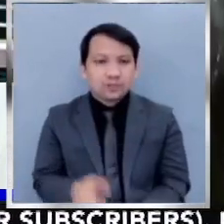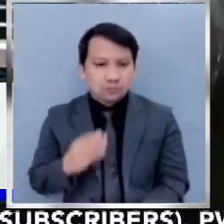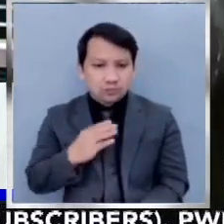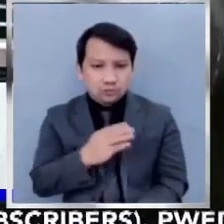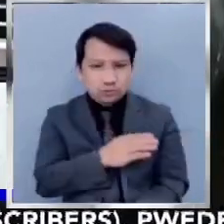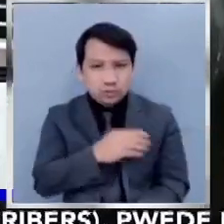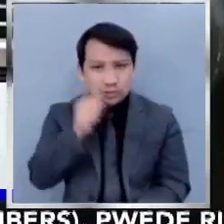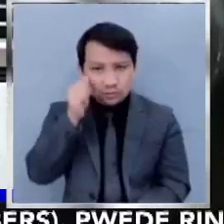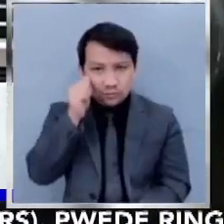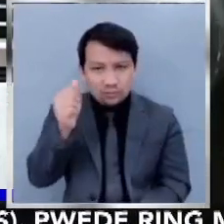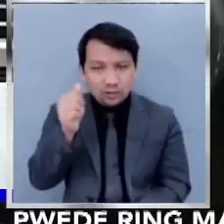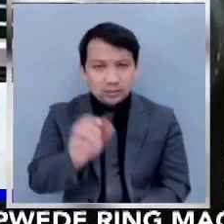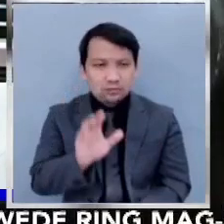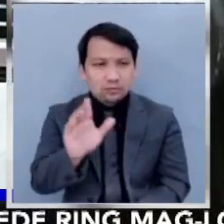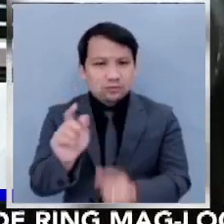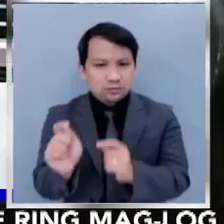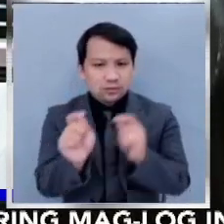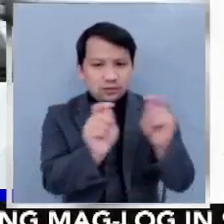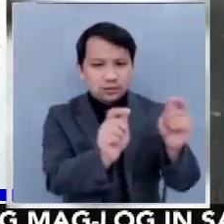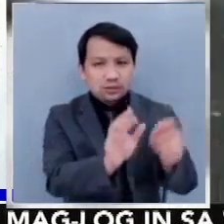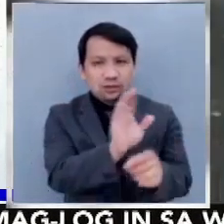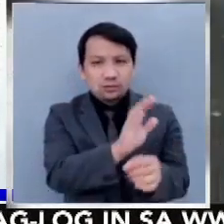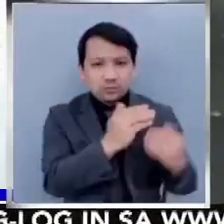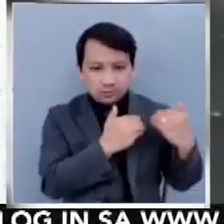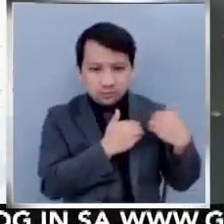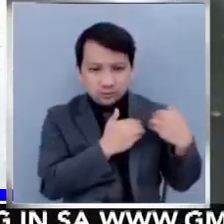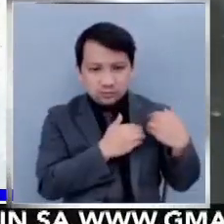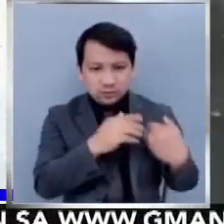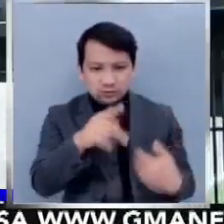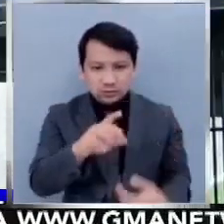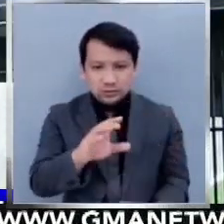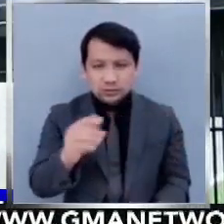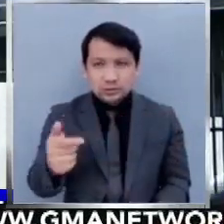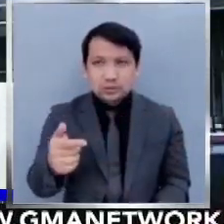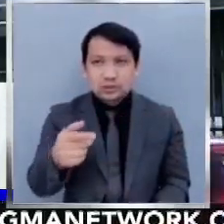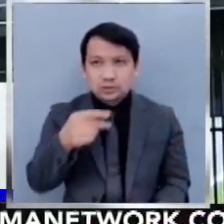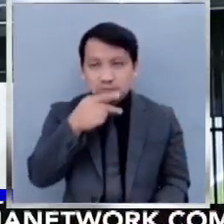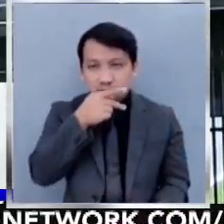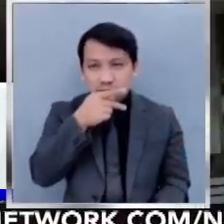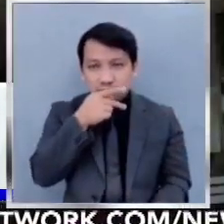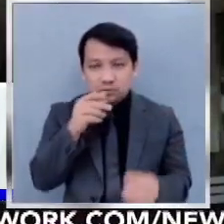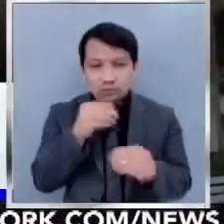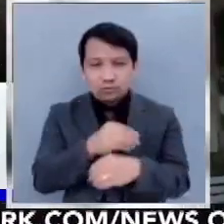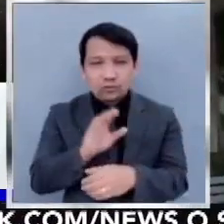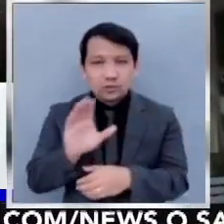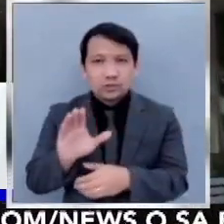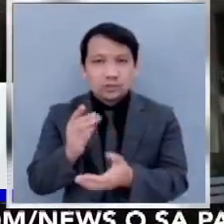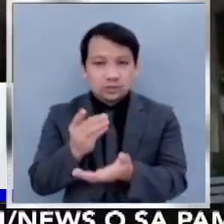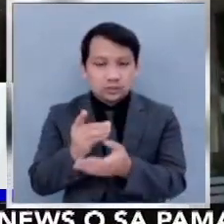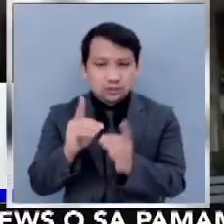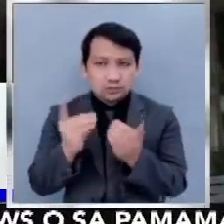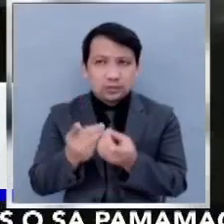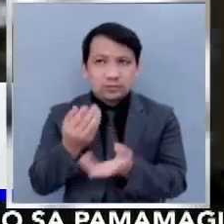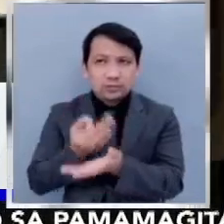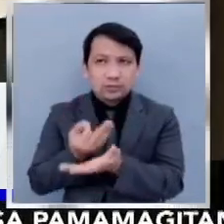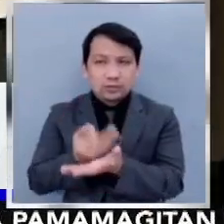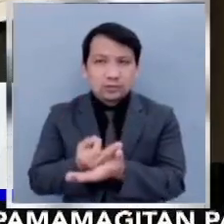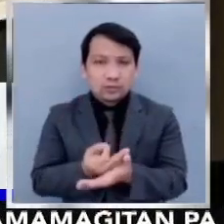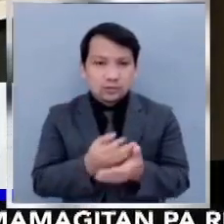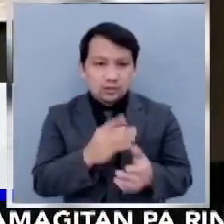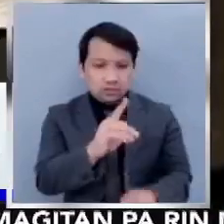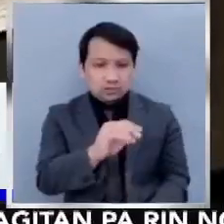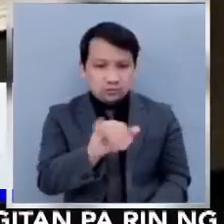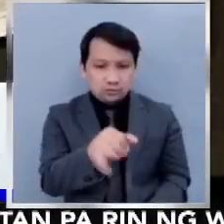na lang sa ibang ahensya ang tungkulin ng PCGG, gaya ng Privatization Office ng Department of Finance at sa Department of Justice. Ayon